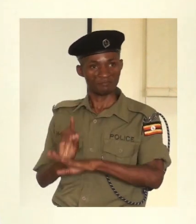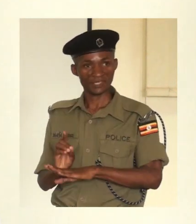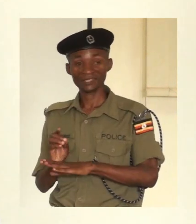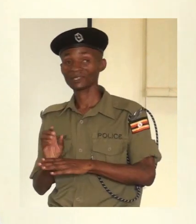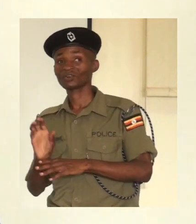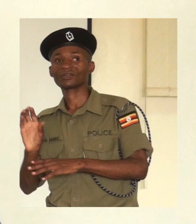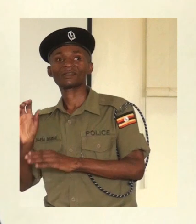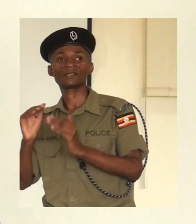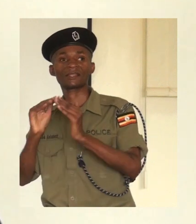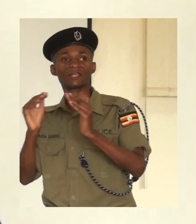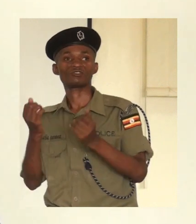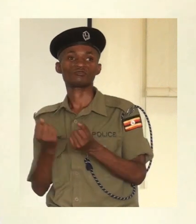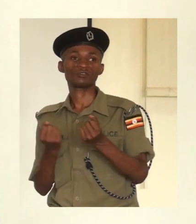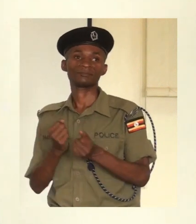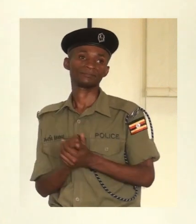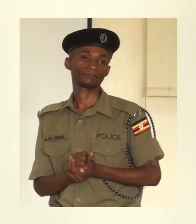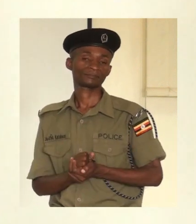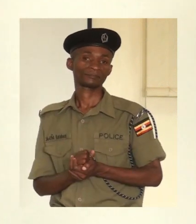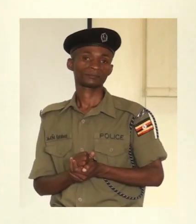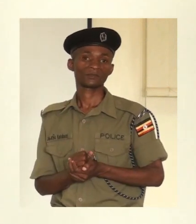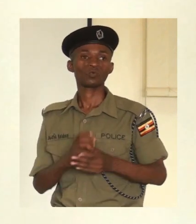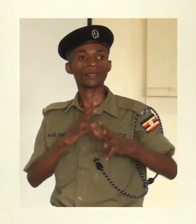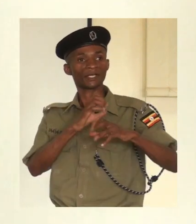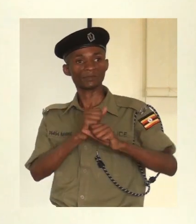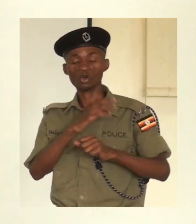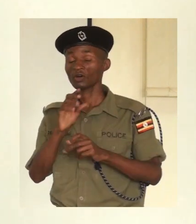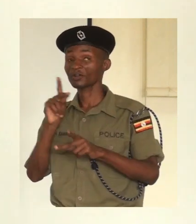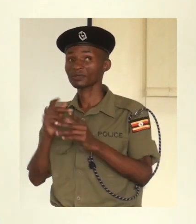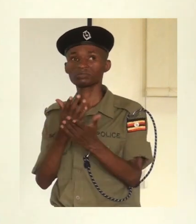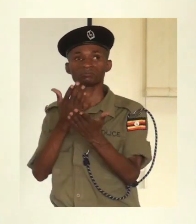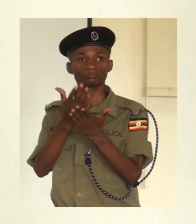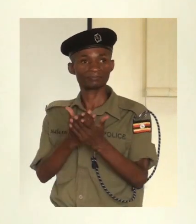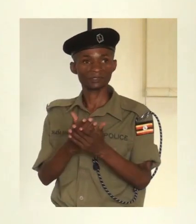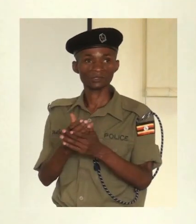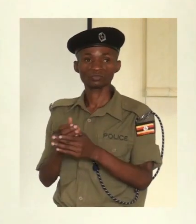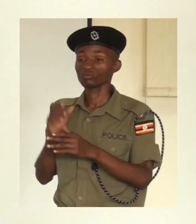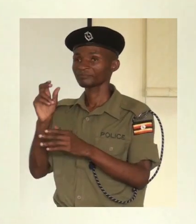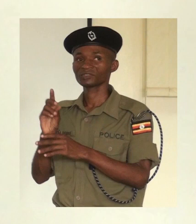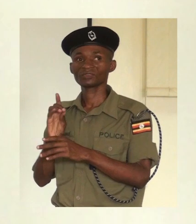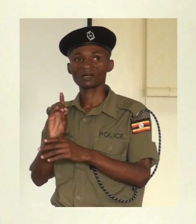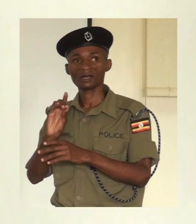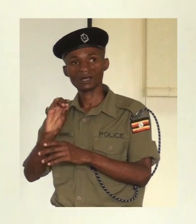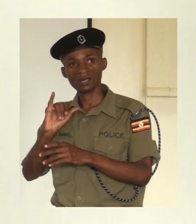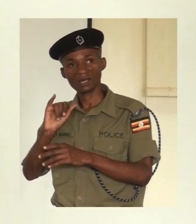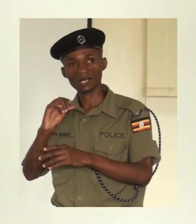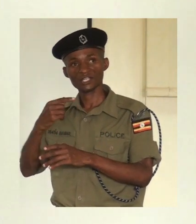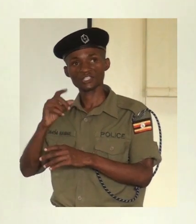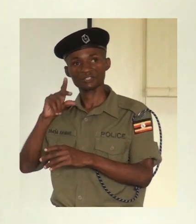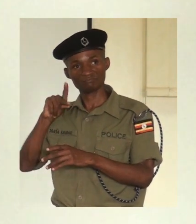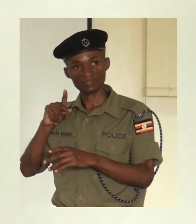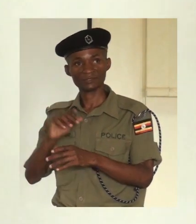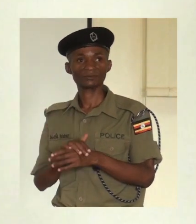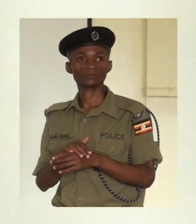category. So we expect all applicants to address their applications to the IGP, accompanied with certified